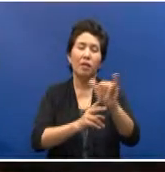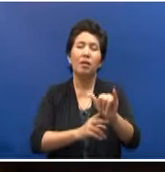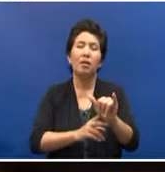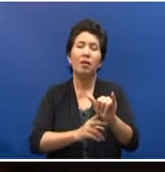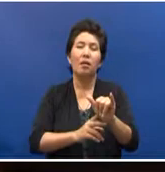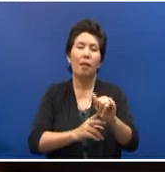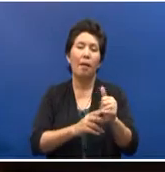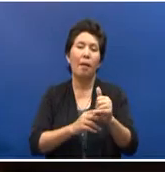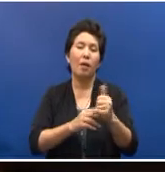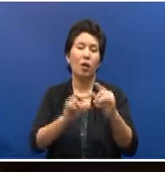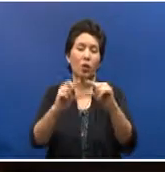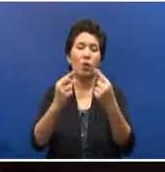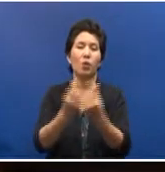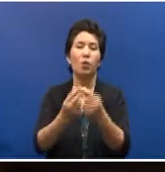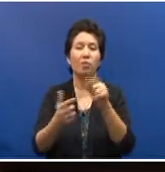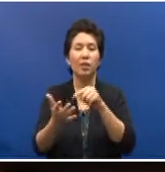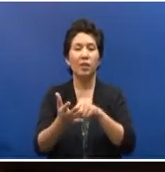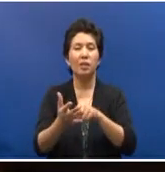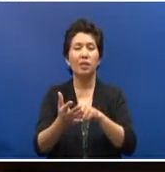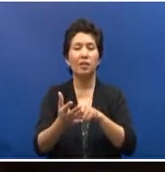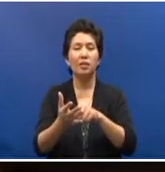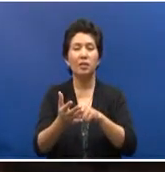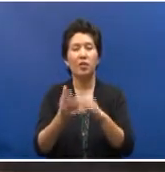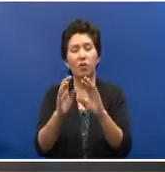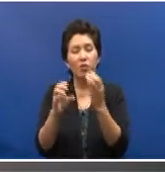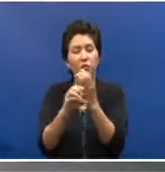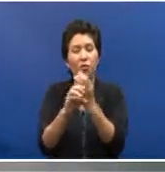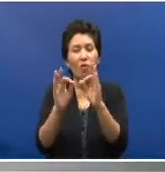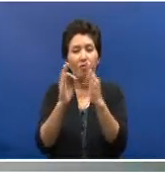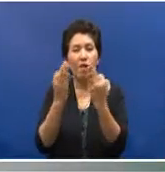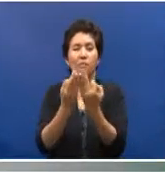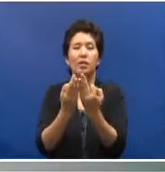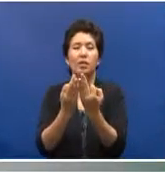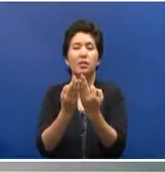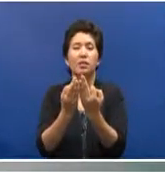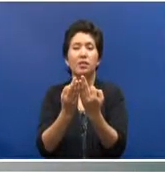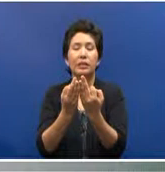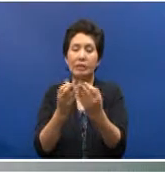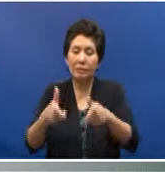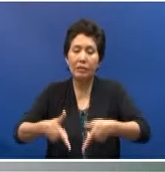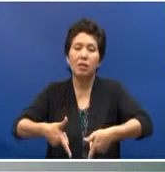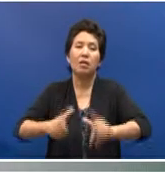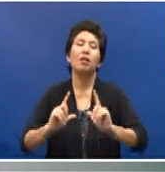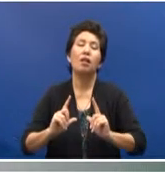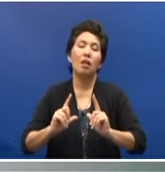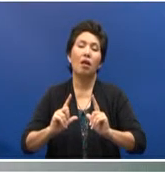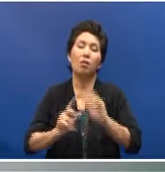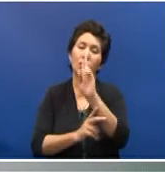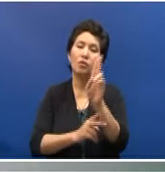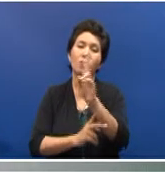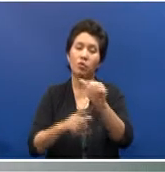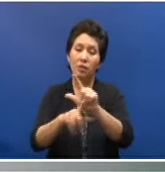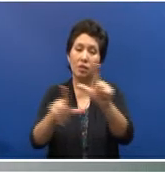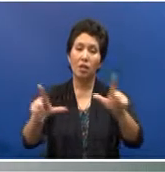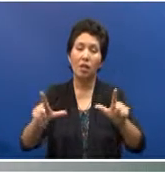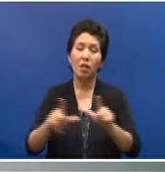Okay, so this involve small nuclear families, okay, that allow each of them to use